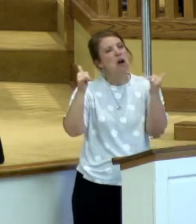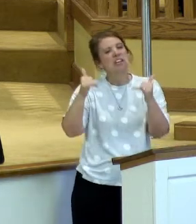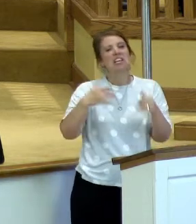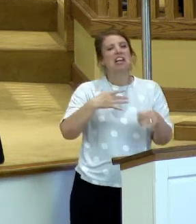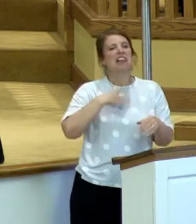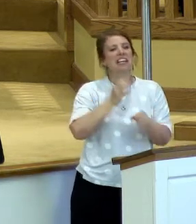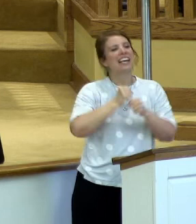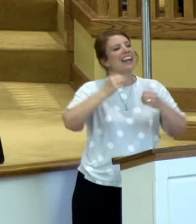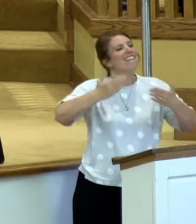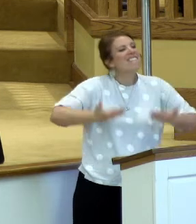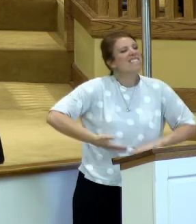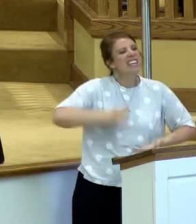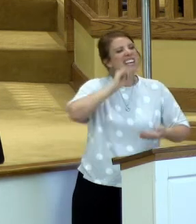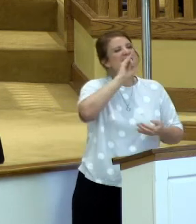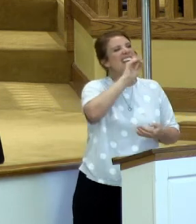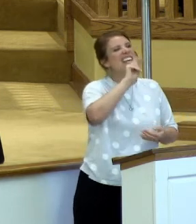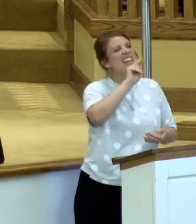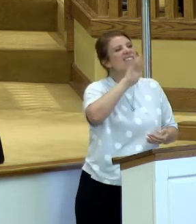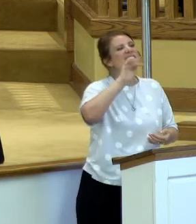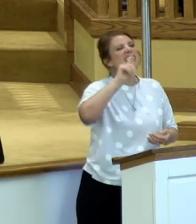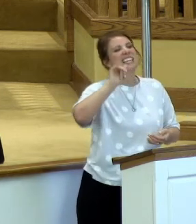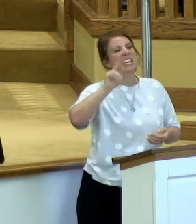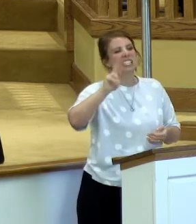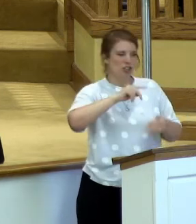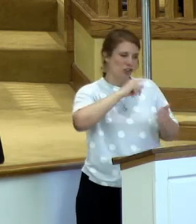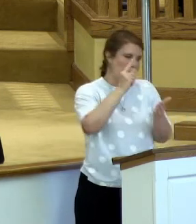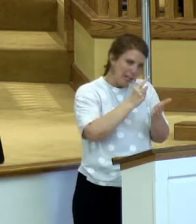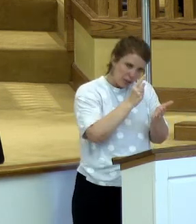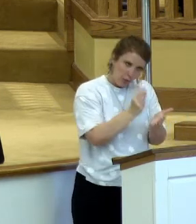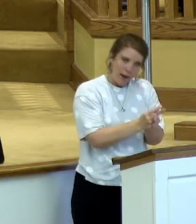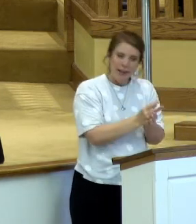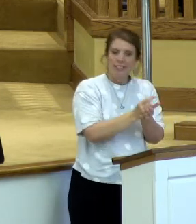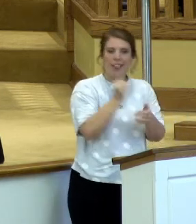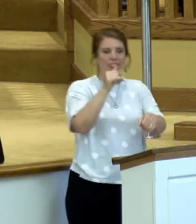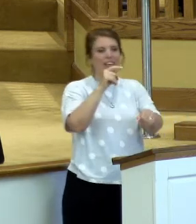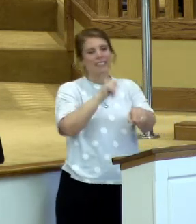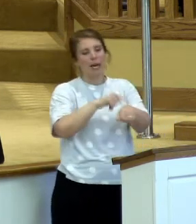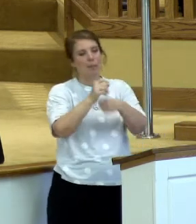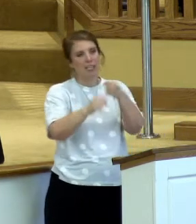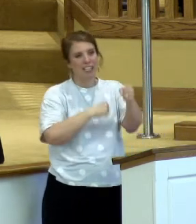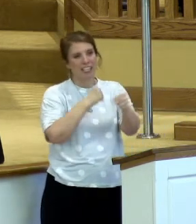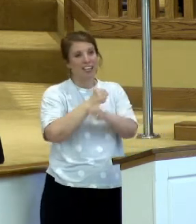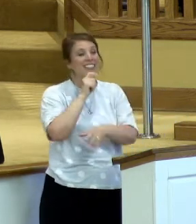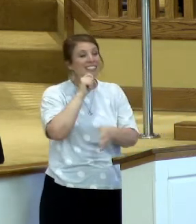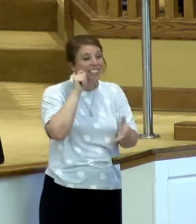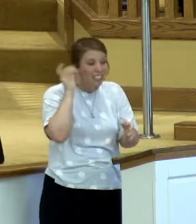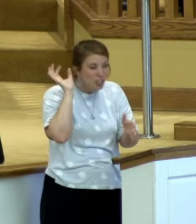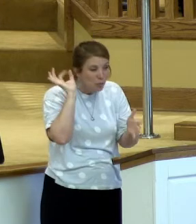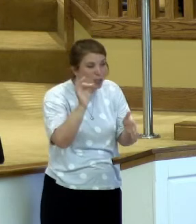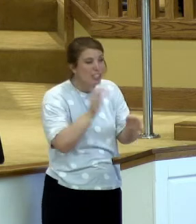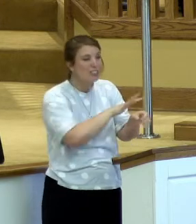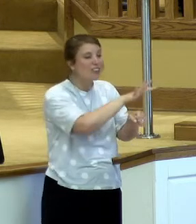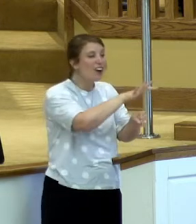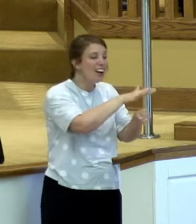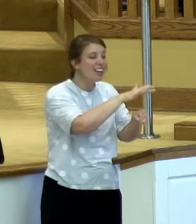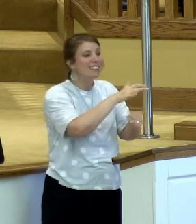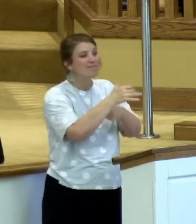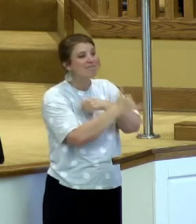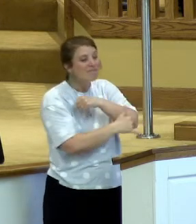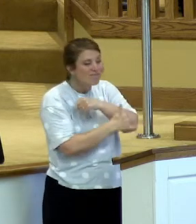invitation to it, or a wedding, an invitation to it, or a graduation. I get a lot of graduations this year from teenagers I preach to all across the